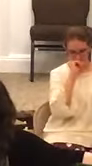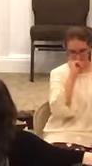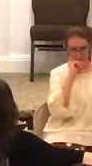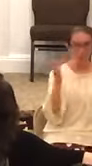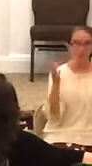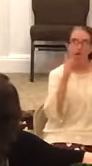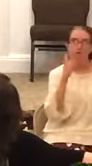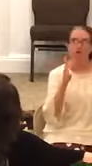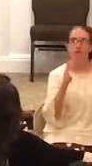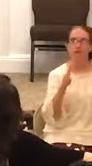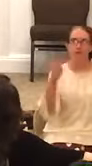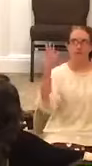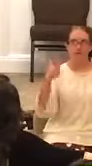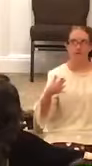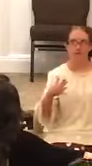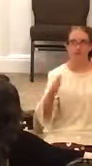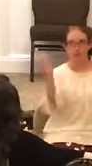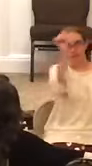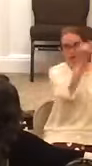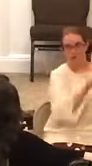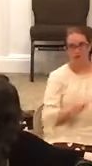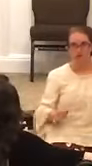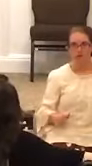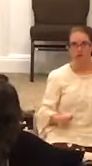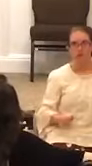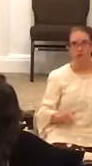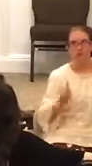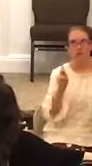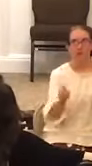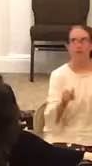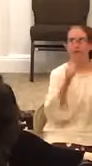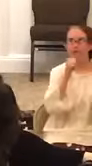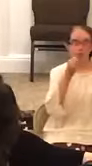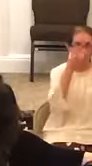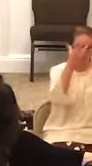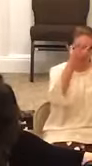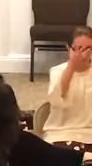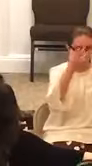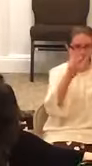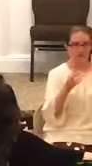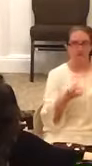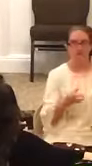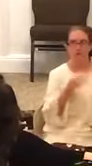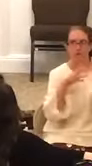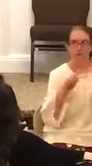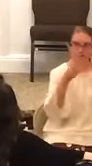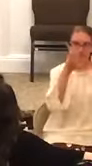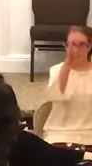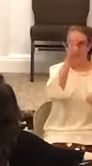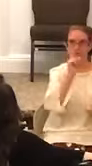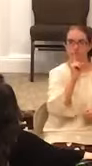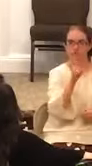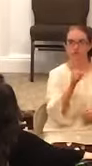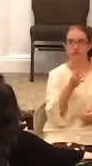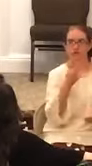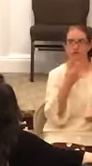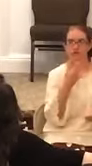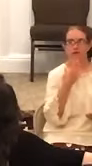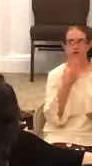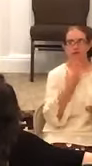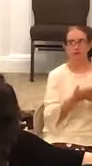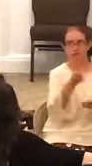what shall it end, the eternal, be of them that obey not, which refuse belief and obedience to the gospel or the good news of